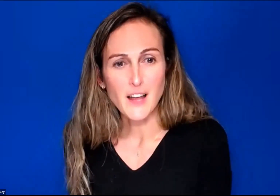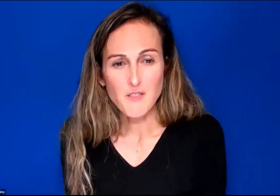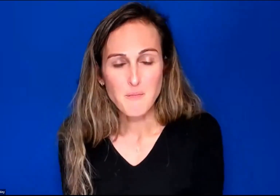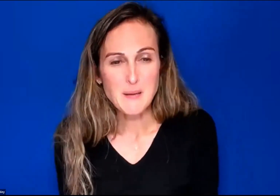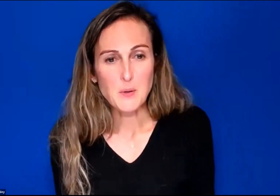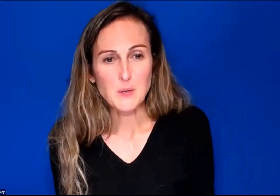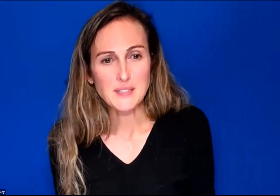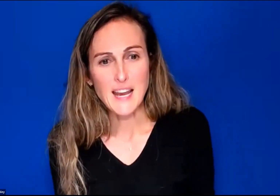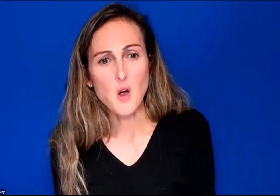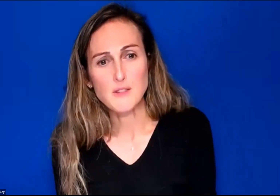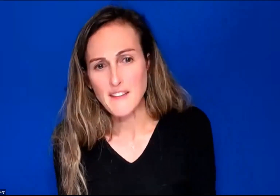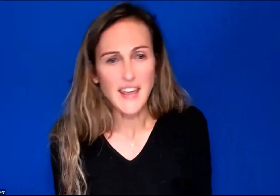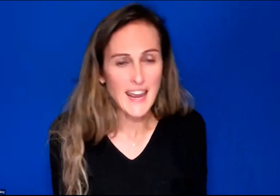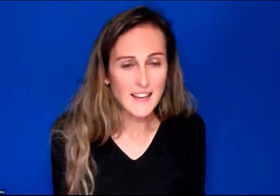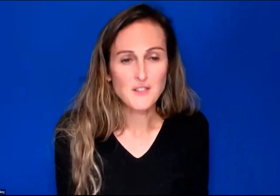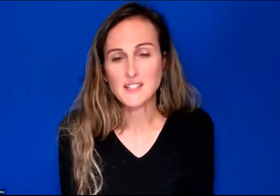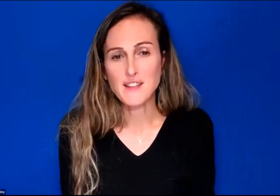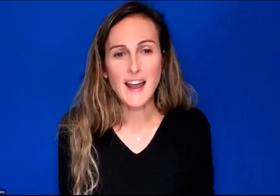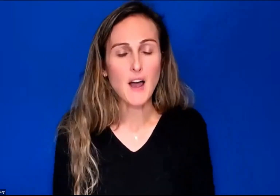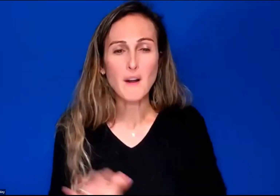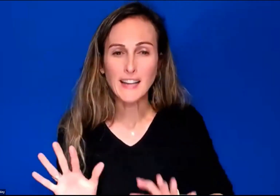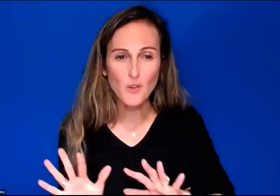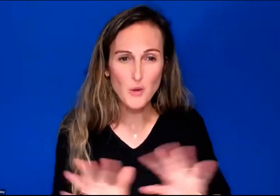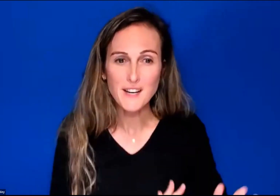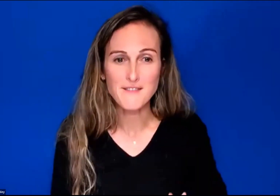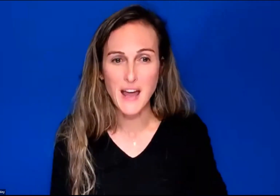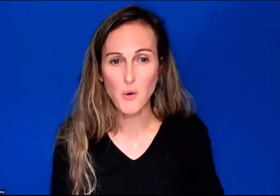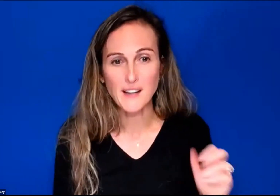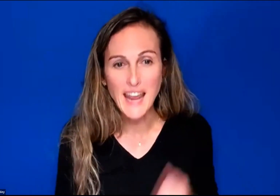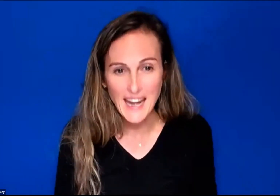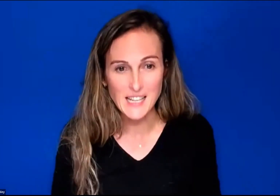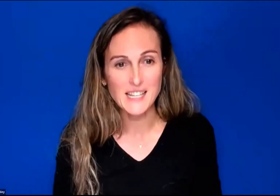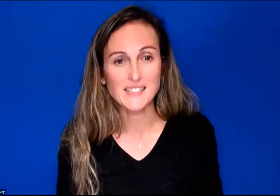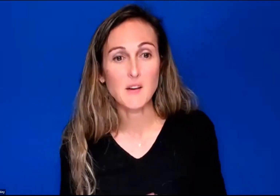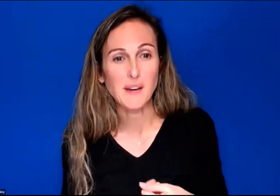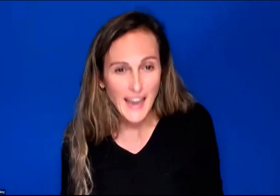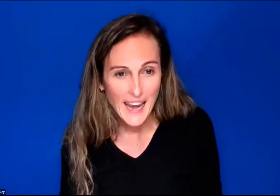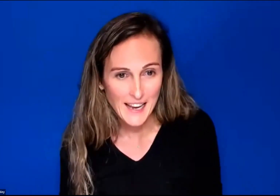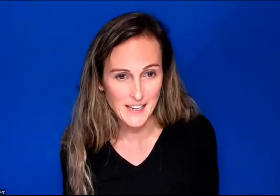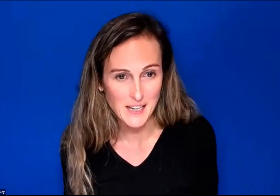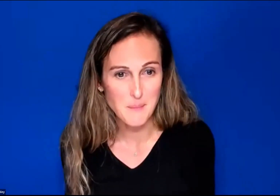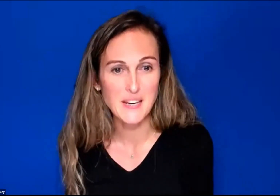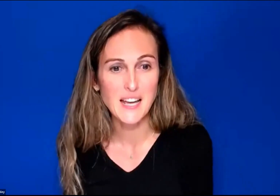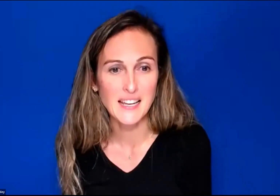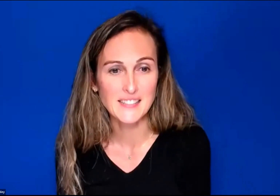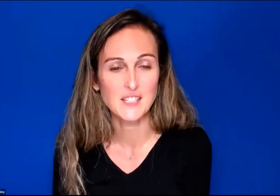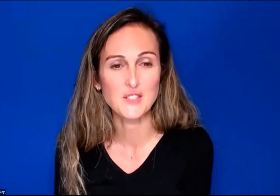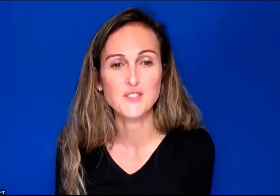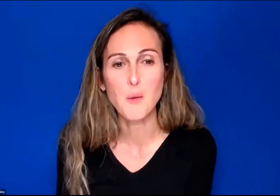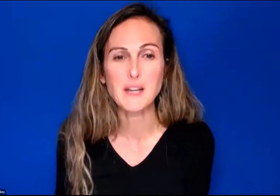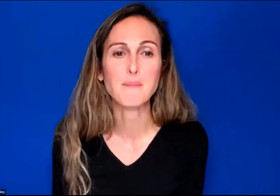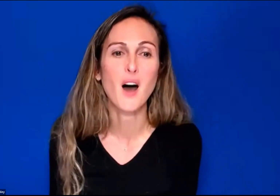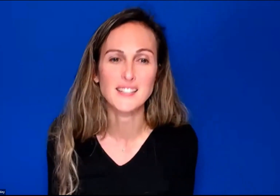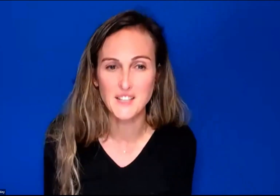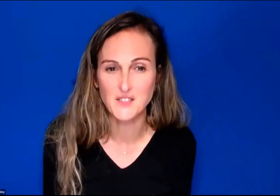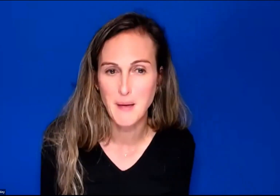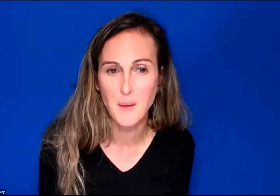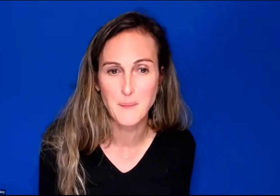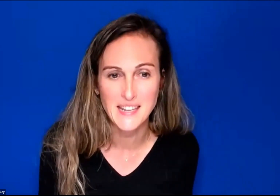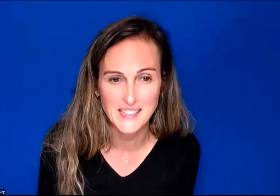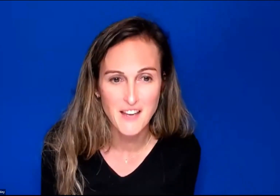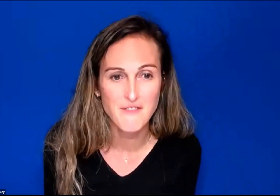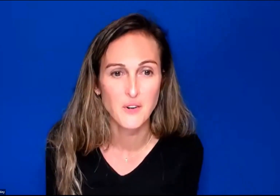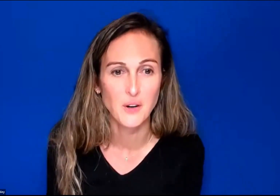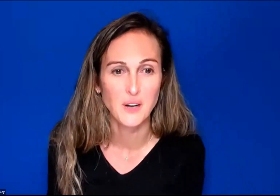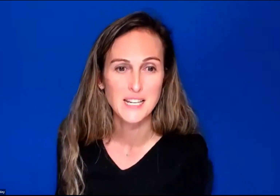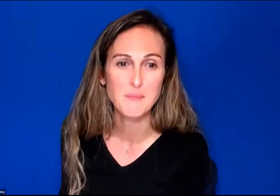a lot of people say, oh, deaf can't do this or that. I want to get rid of that word can't and say we can, because there's so many positives about